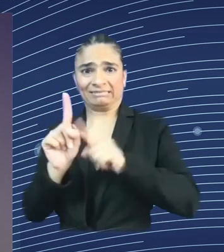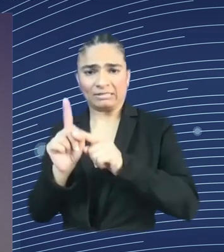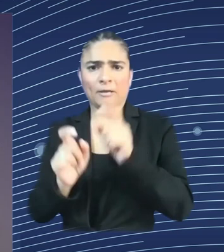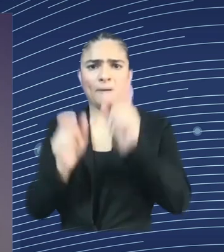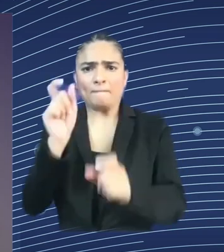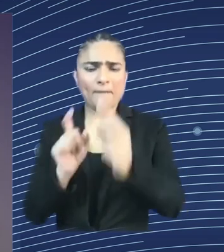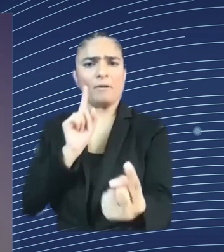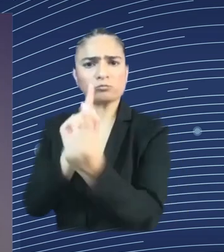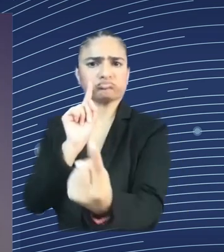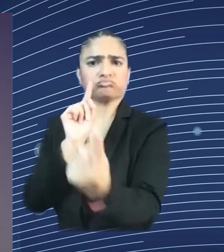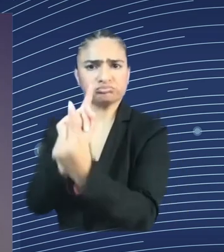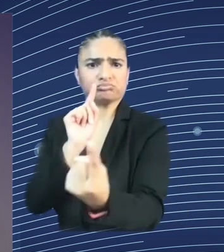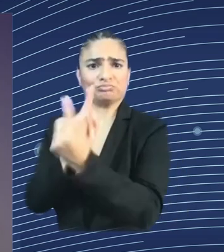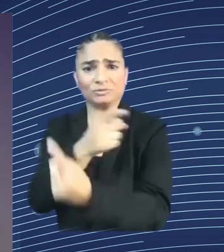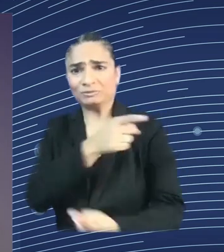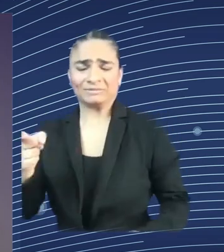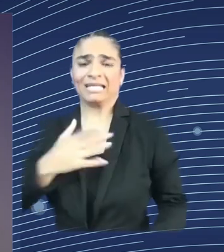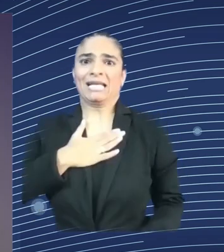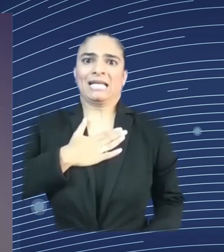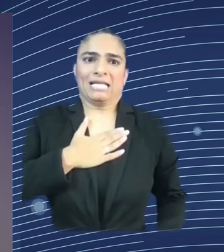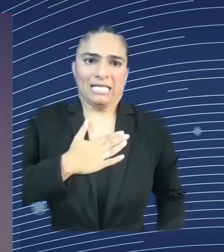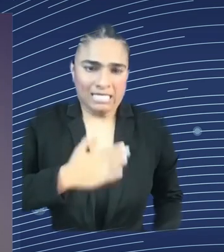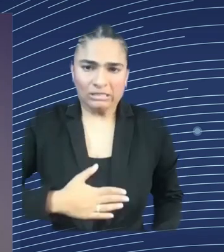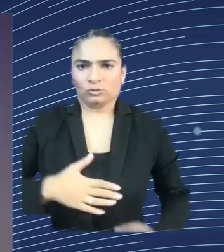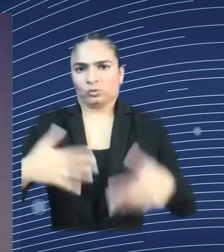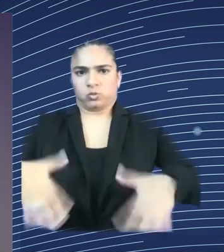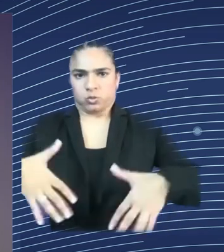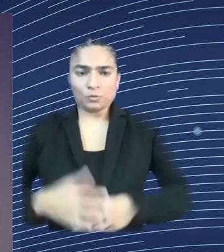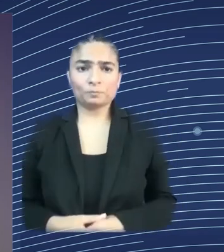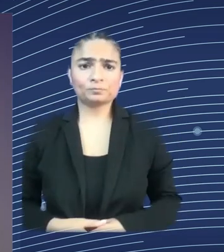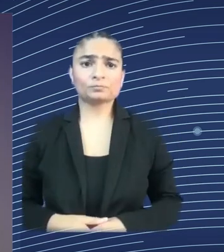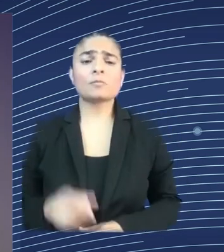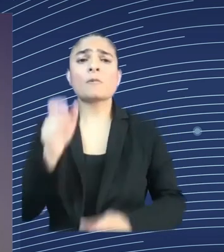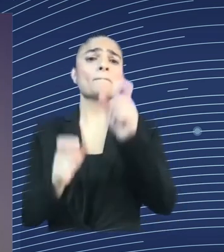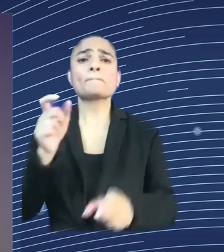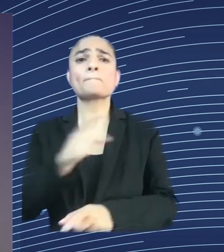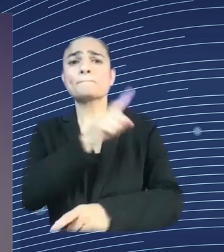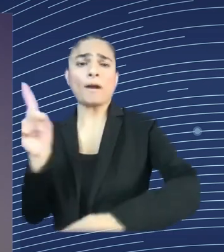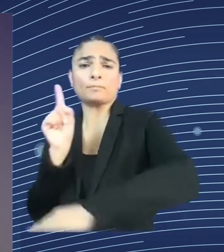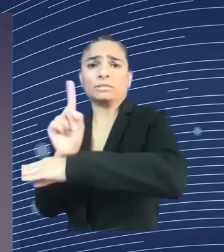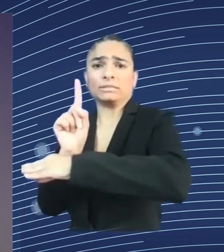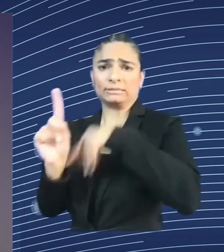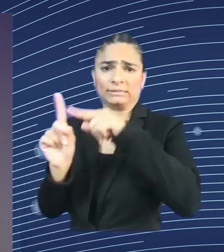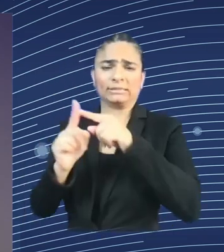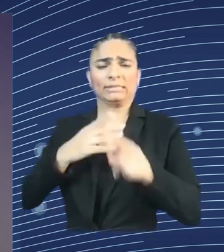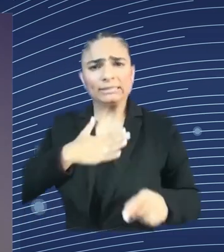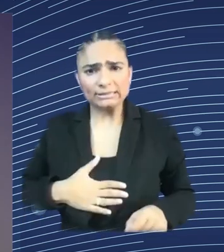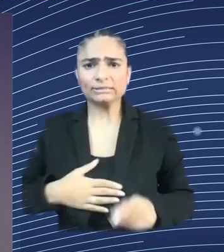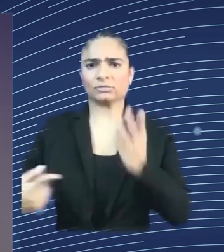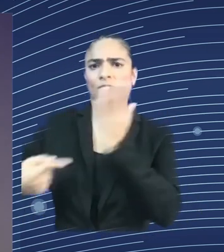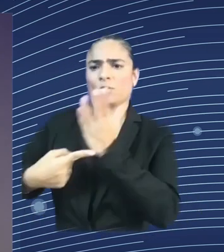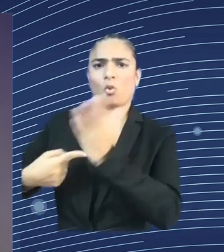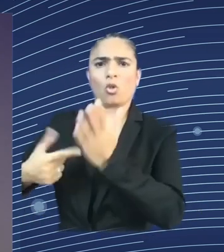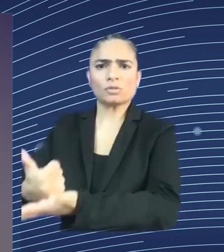really need such tools, whether with or without AI, but they need tools to support them in their